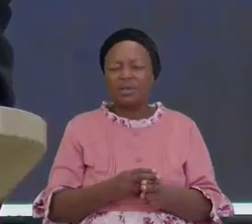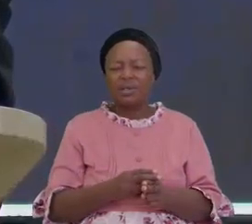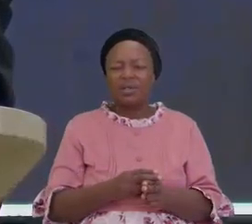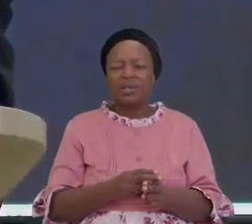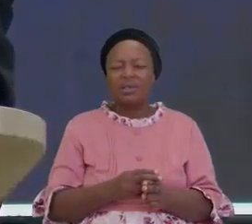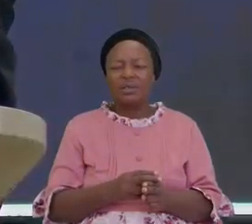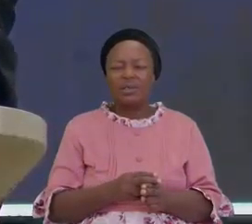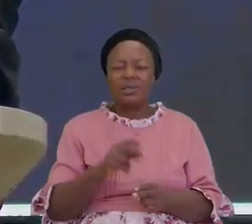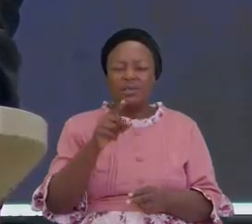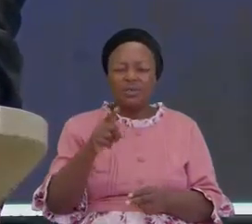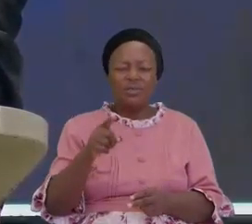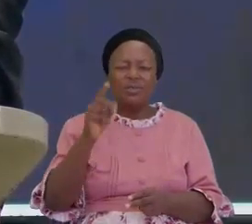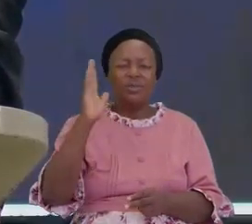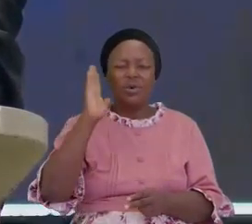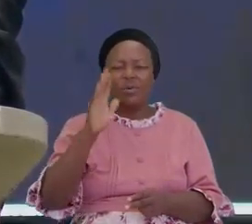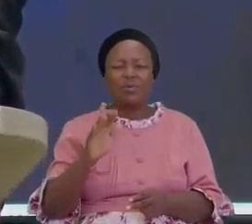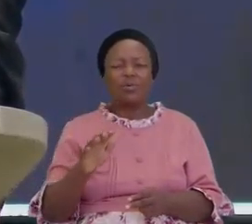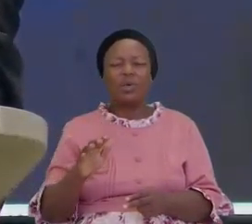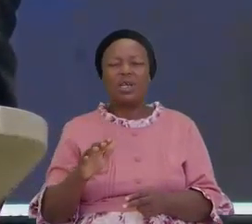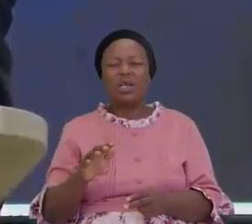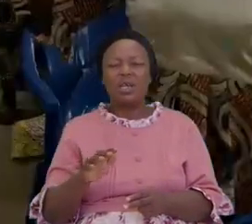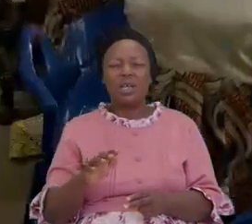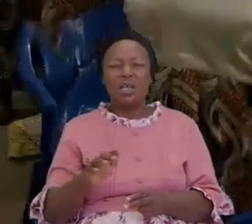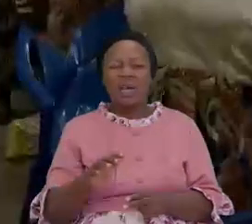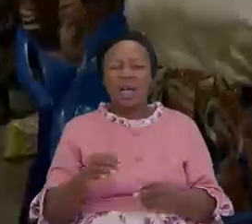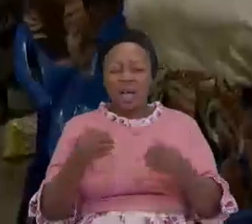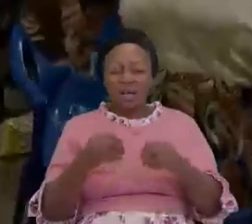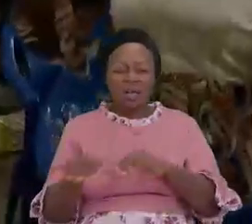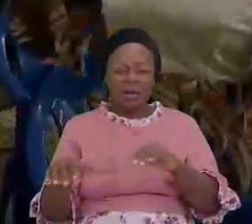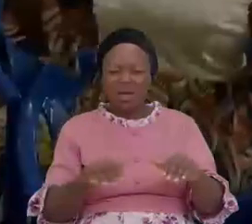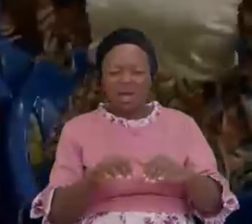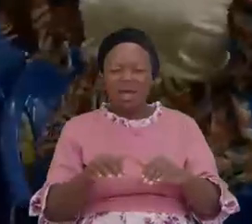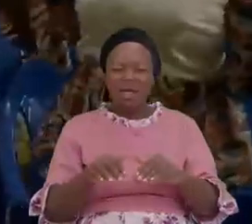You will act extraordinary.